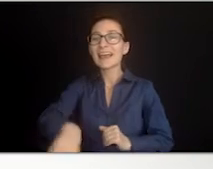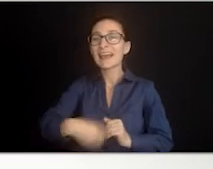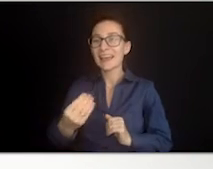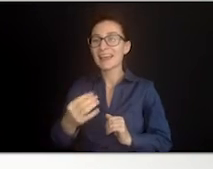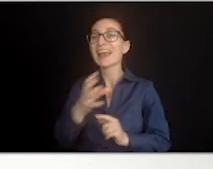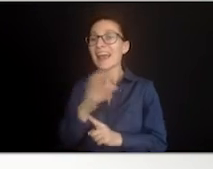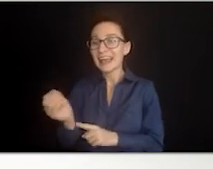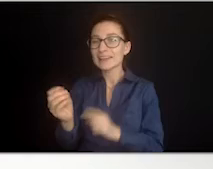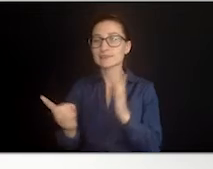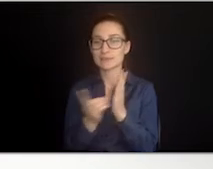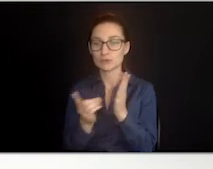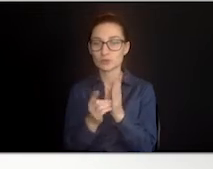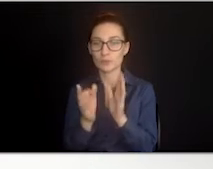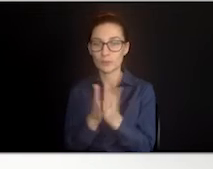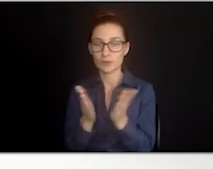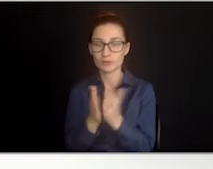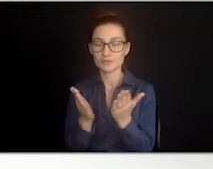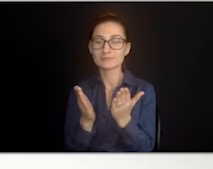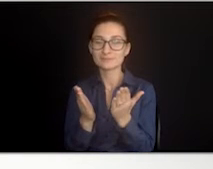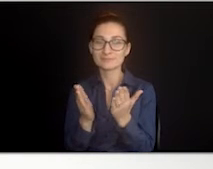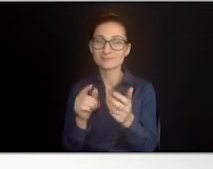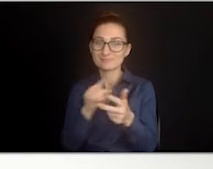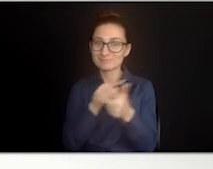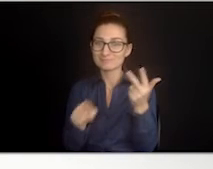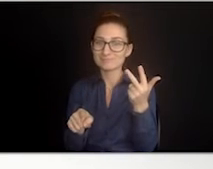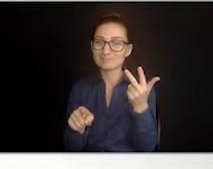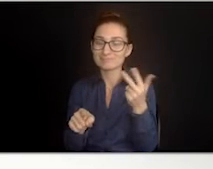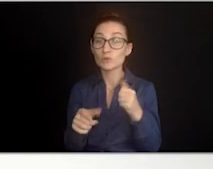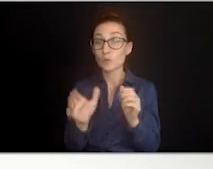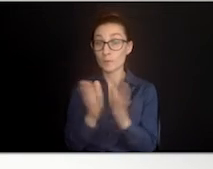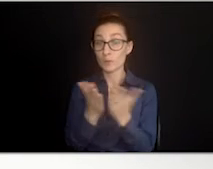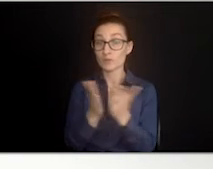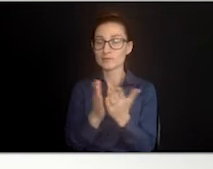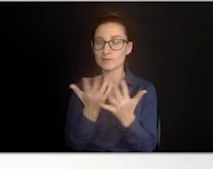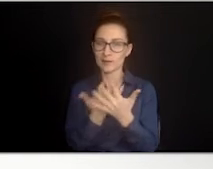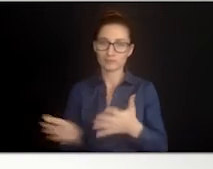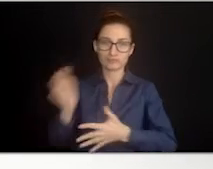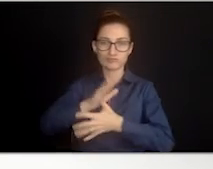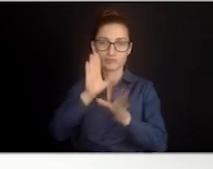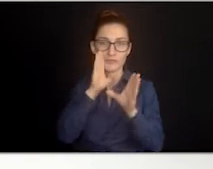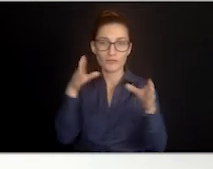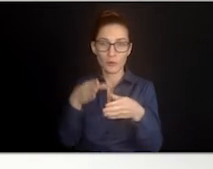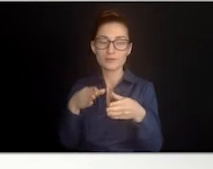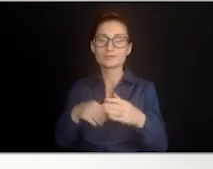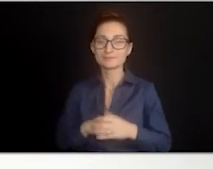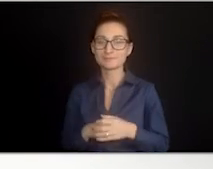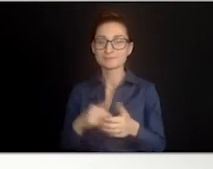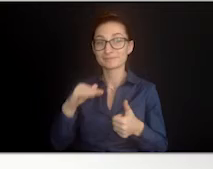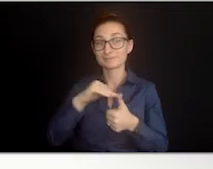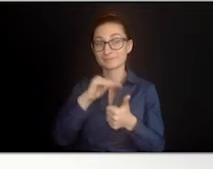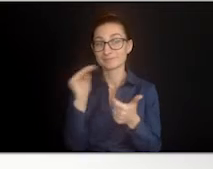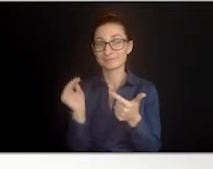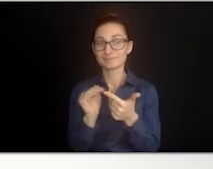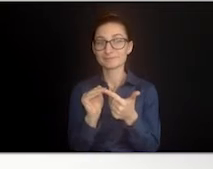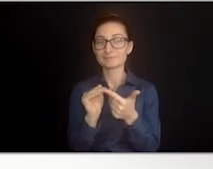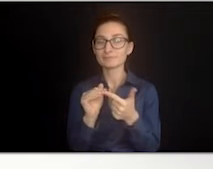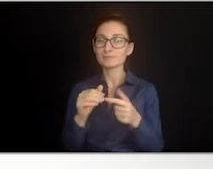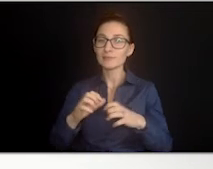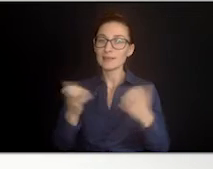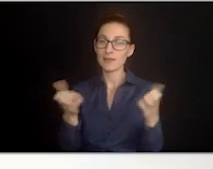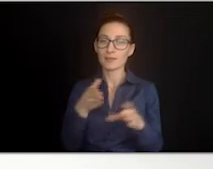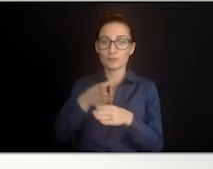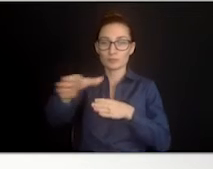books. So books is one of the biggest functions of our center. The other thing we do is a lot of